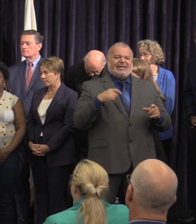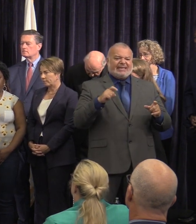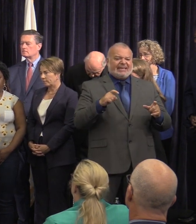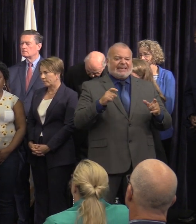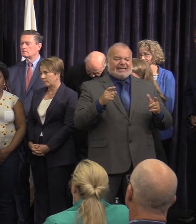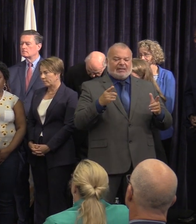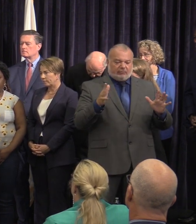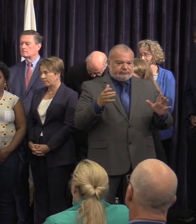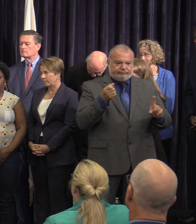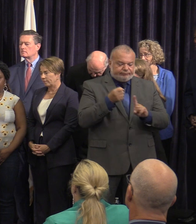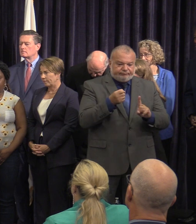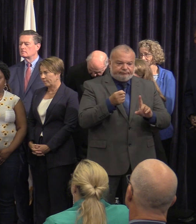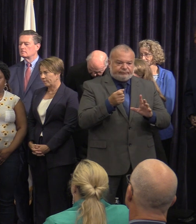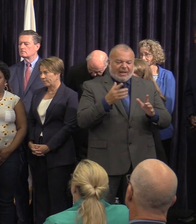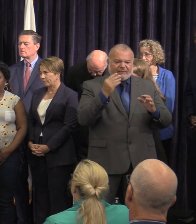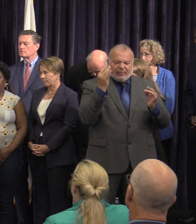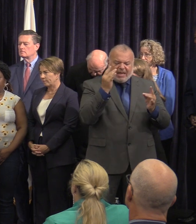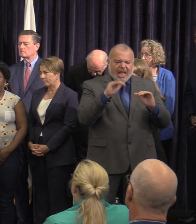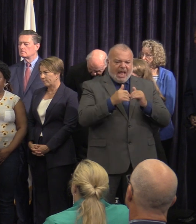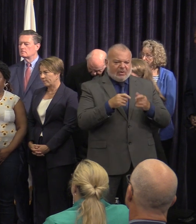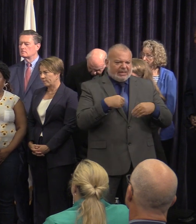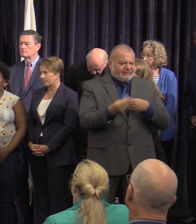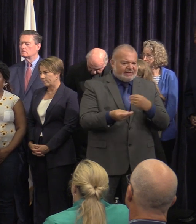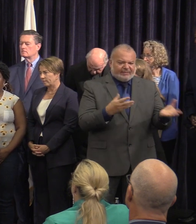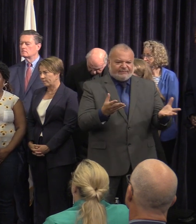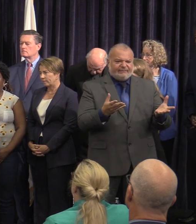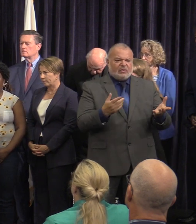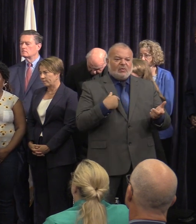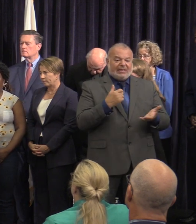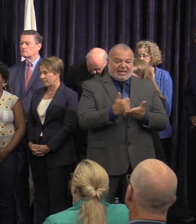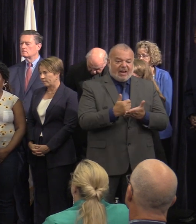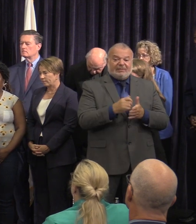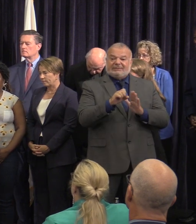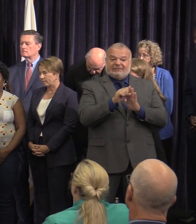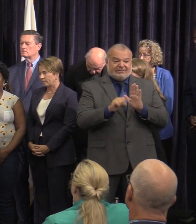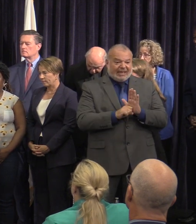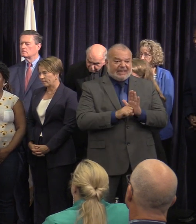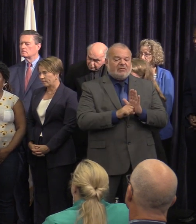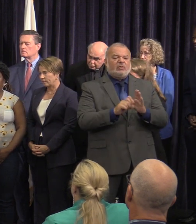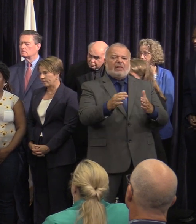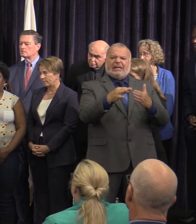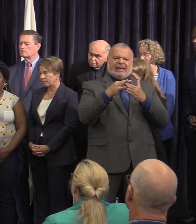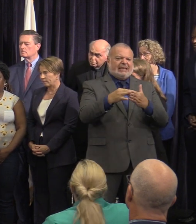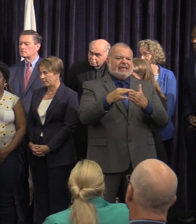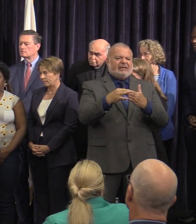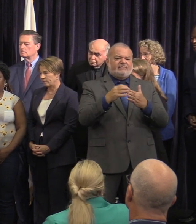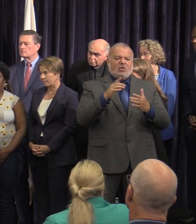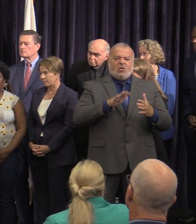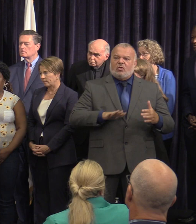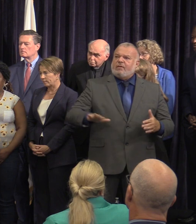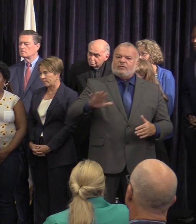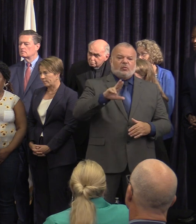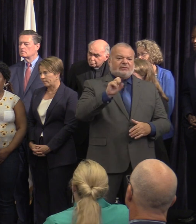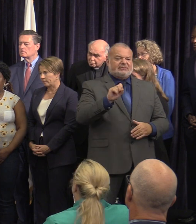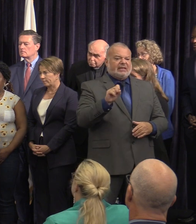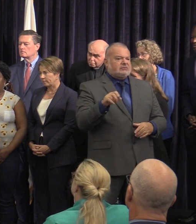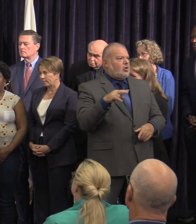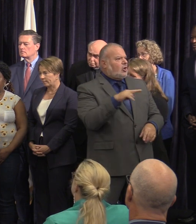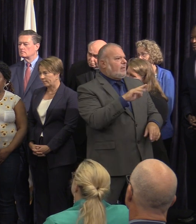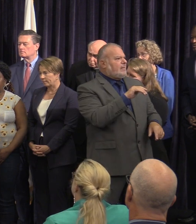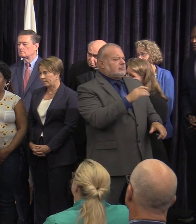together so we can make our state, our Commonwealth, the leader of welcoming immigrants with